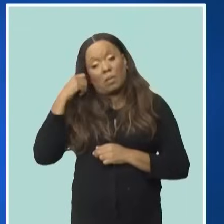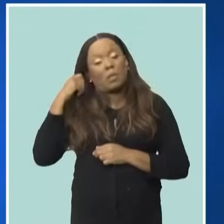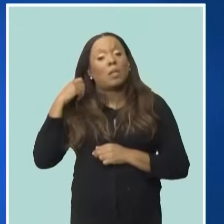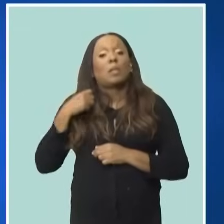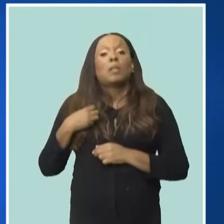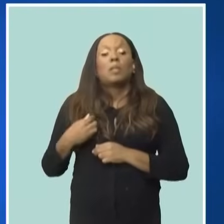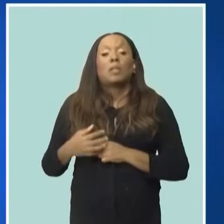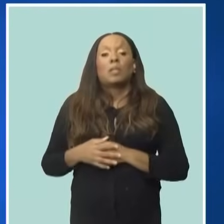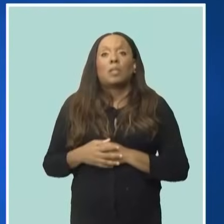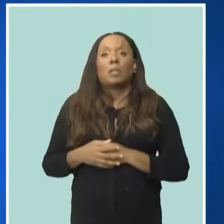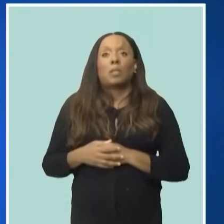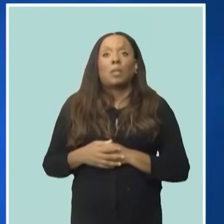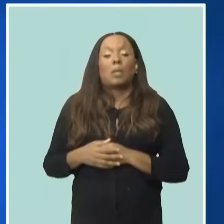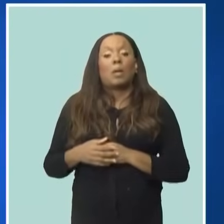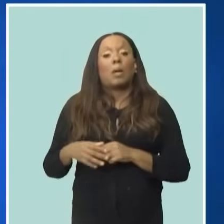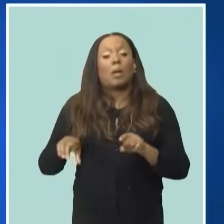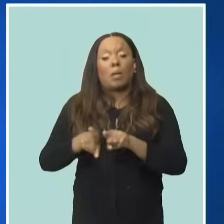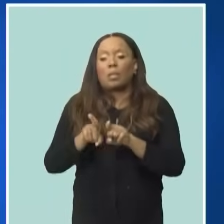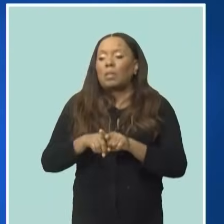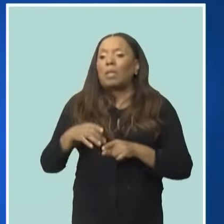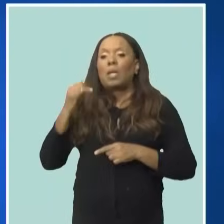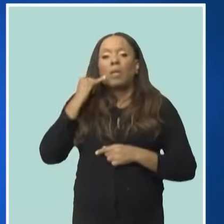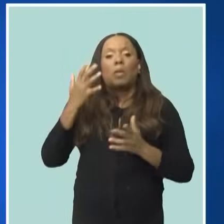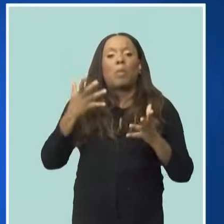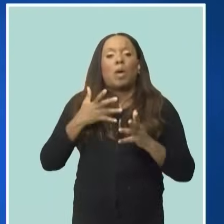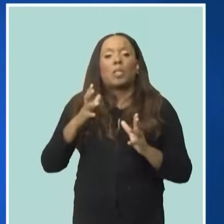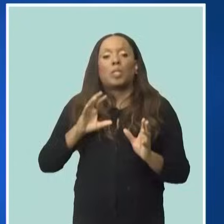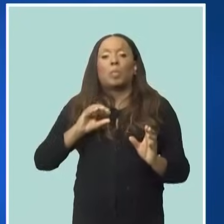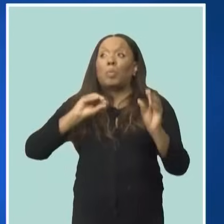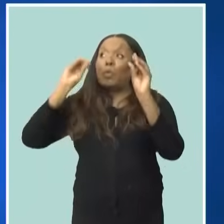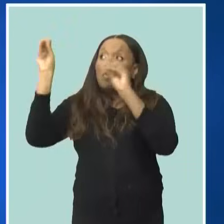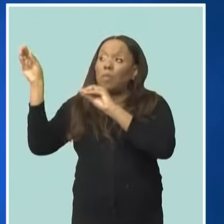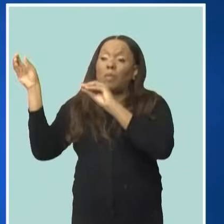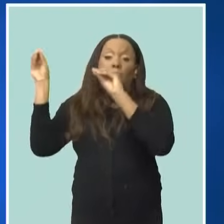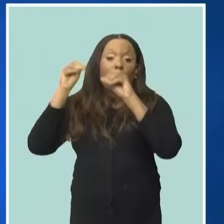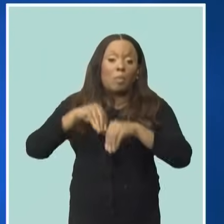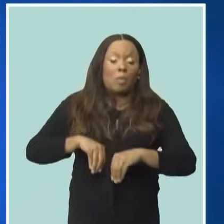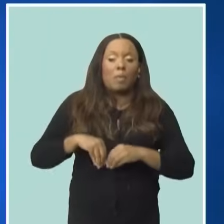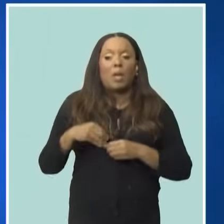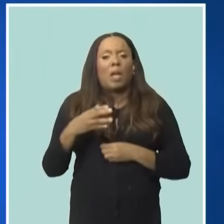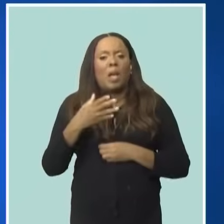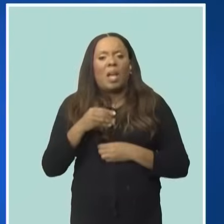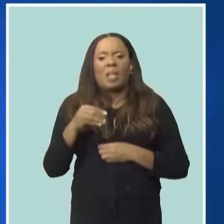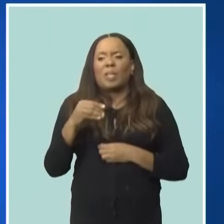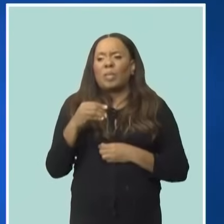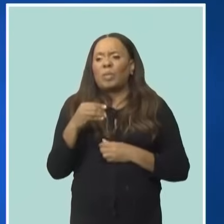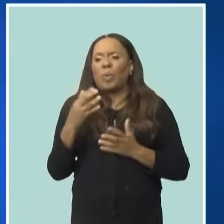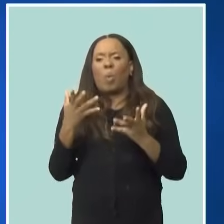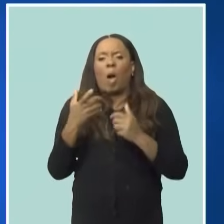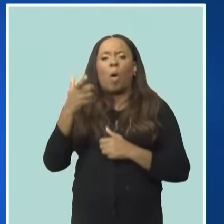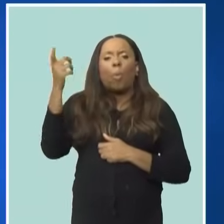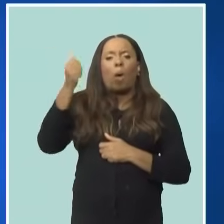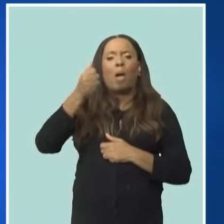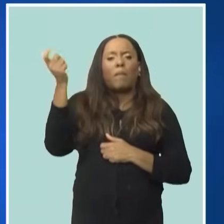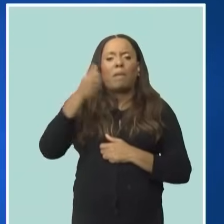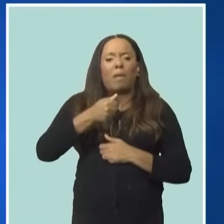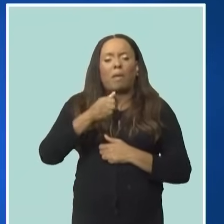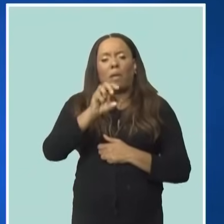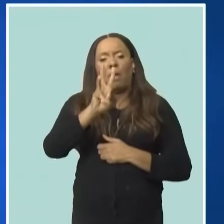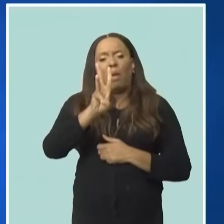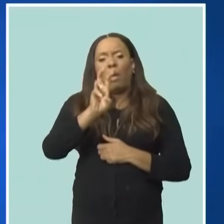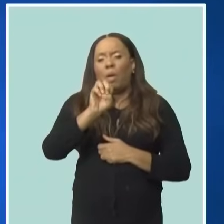to become a welfare case. So the whole idea is that you want a free movement regime that is